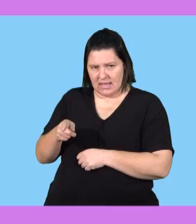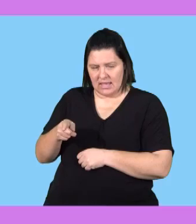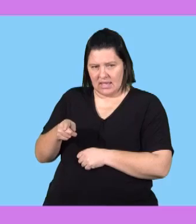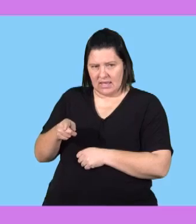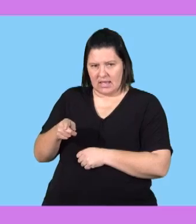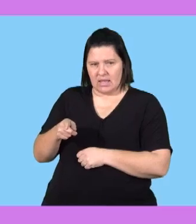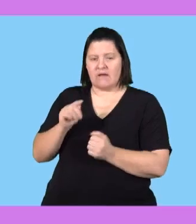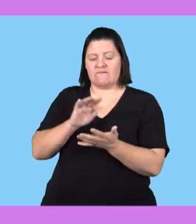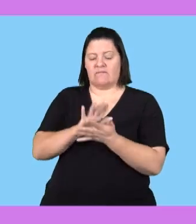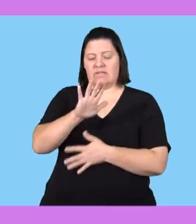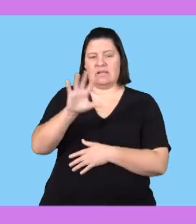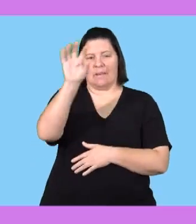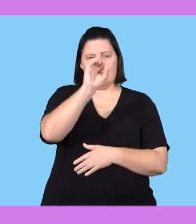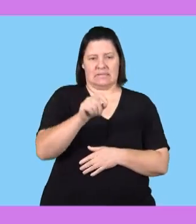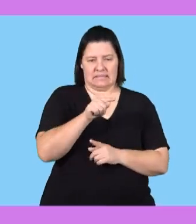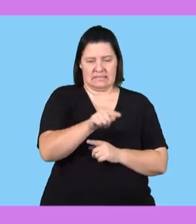calculator is